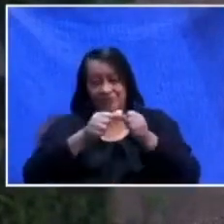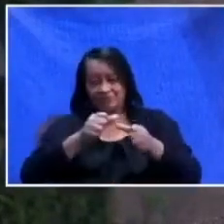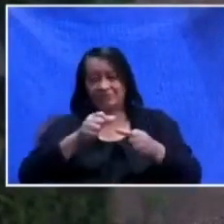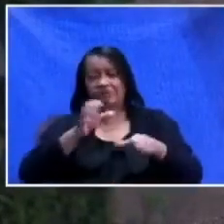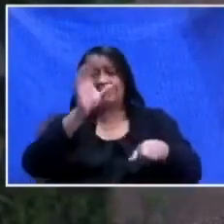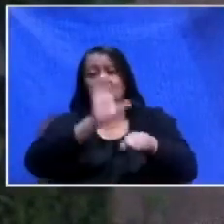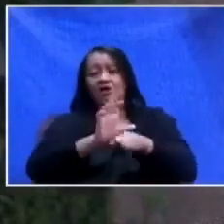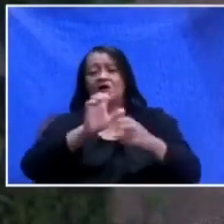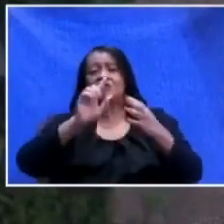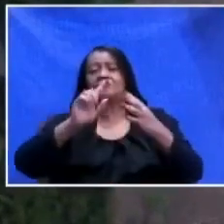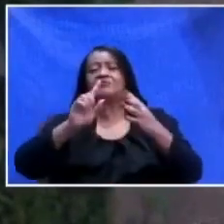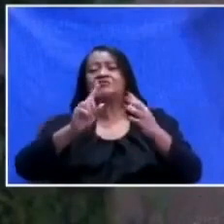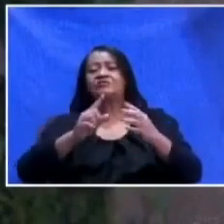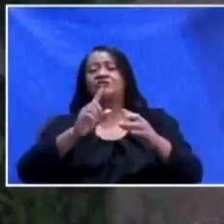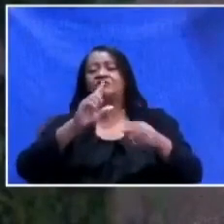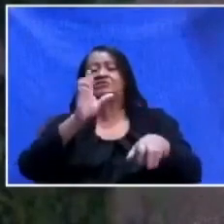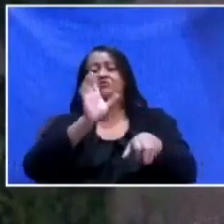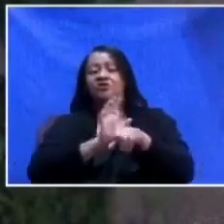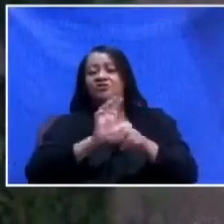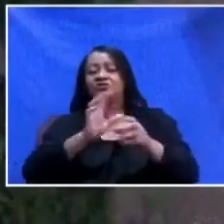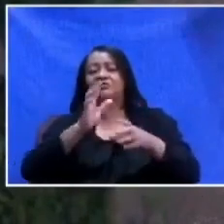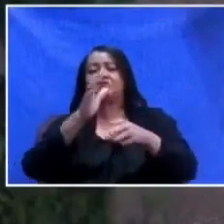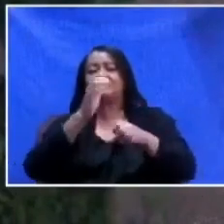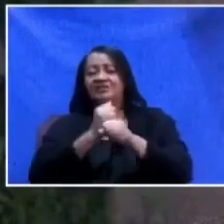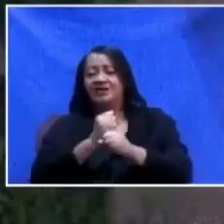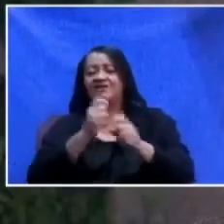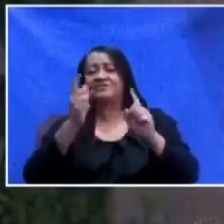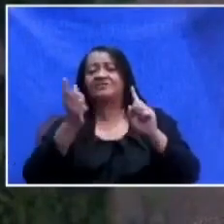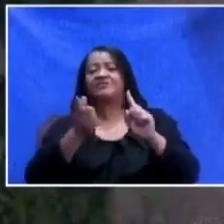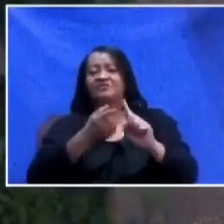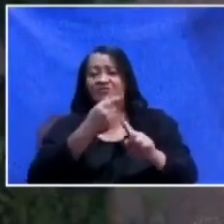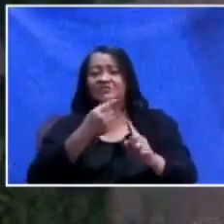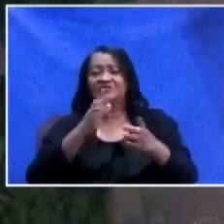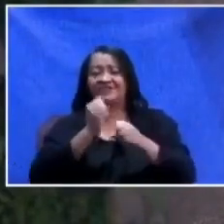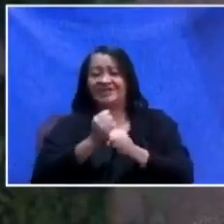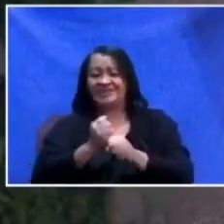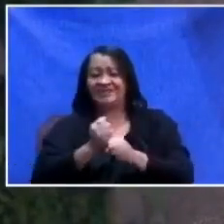when the church first got its first electric typewriter.